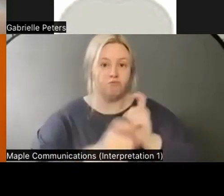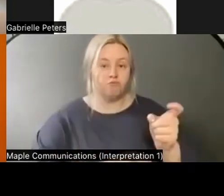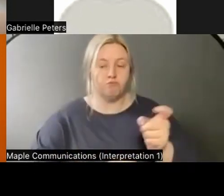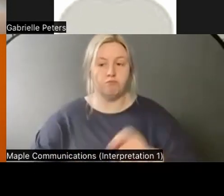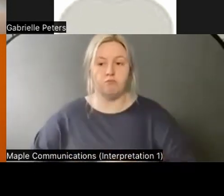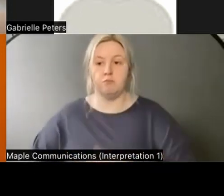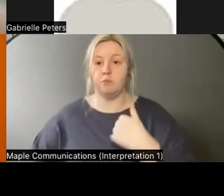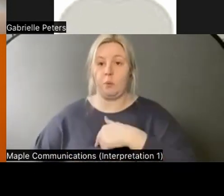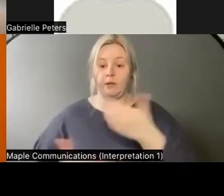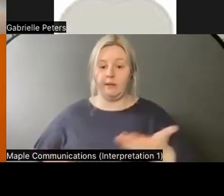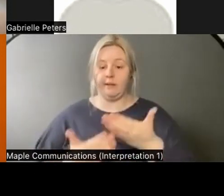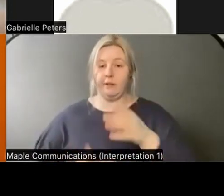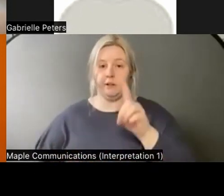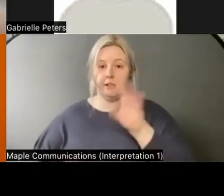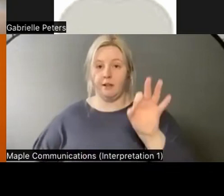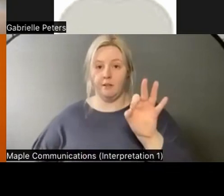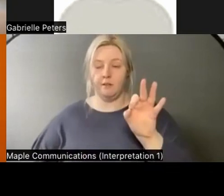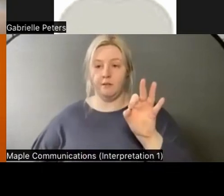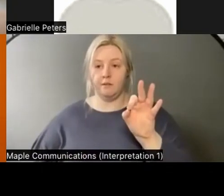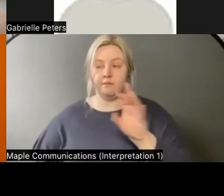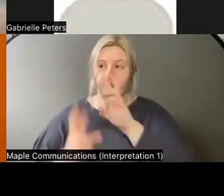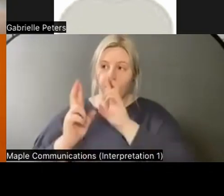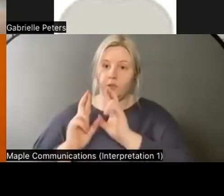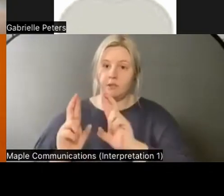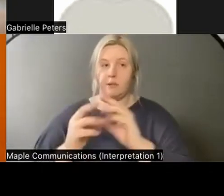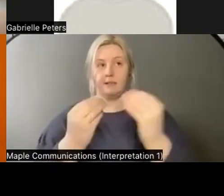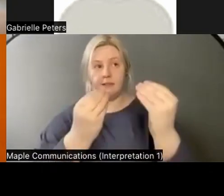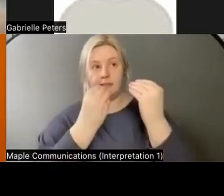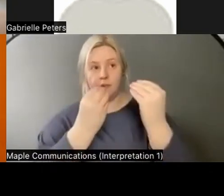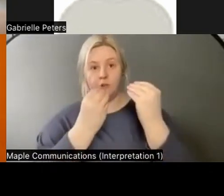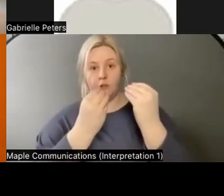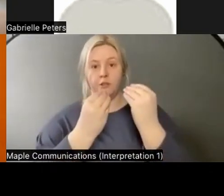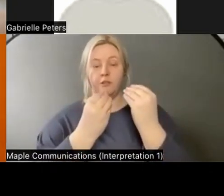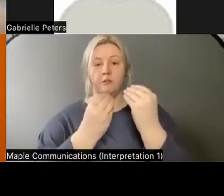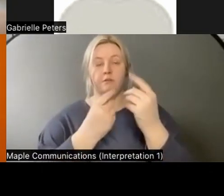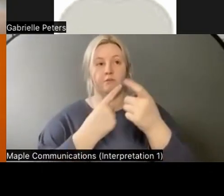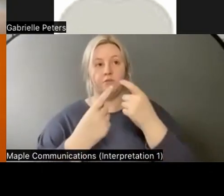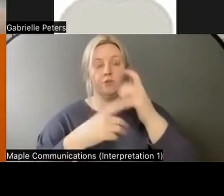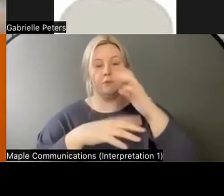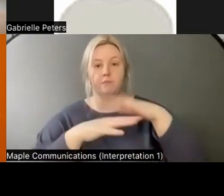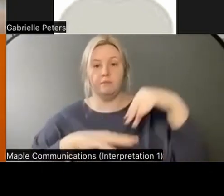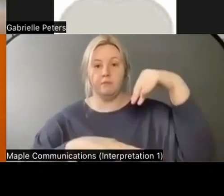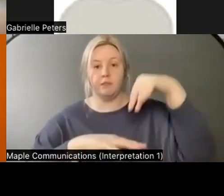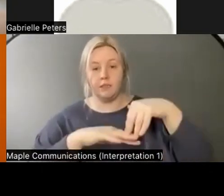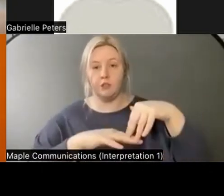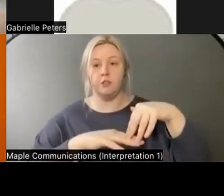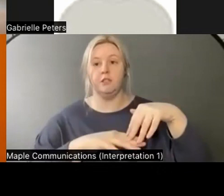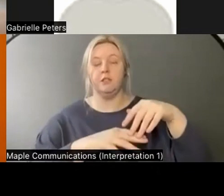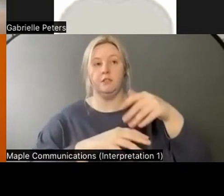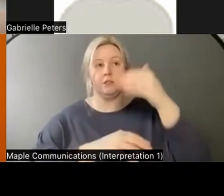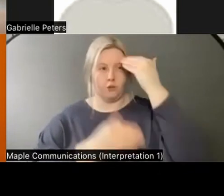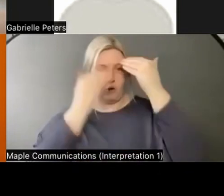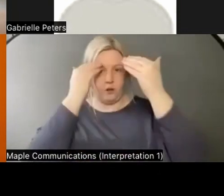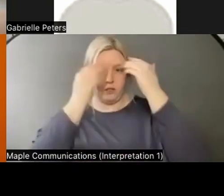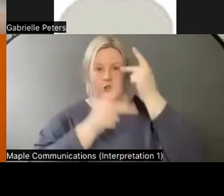Disability Filibuster respect the teachings of our Indigenous knowledge keepers, and we will